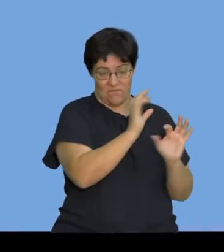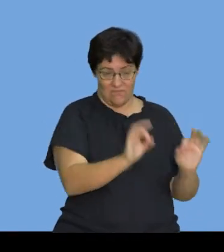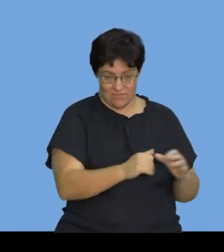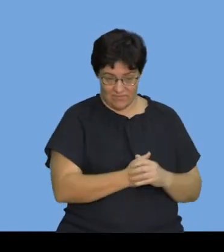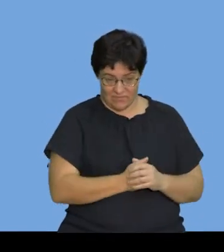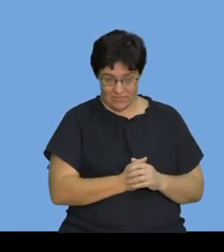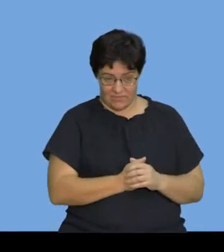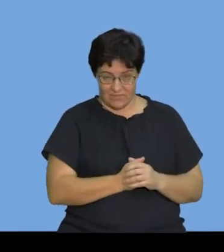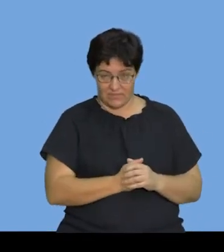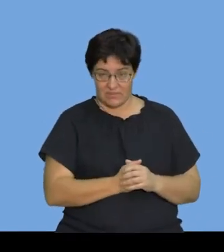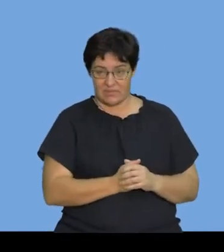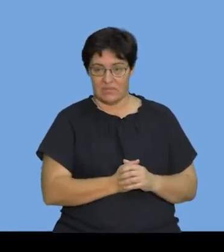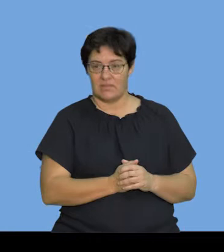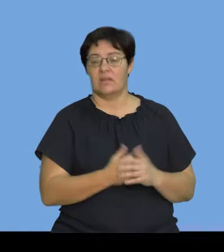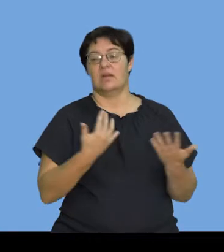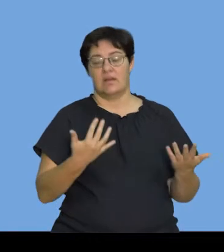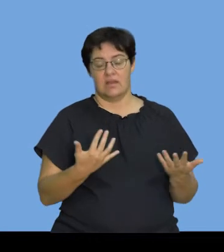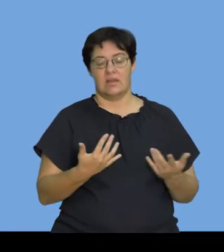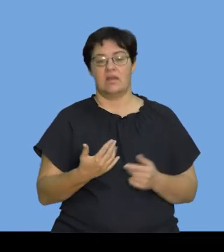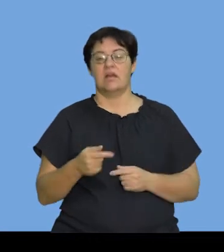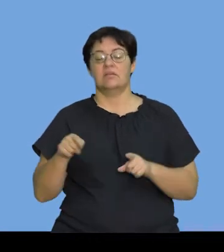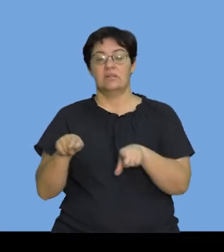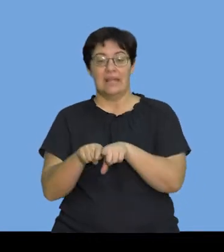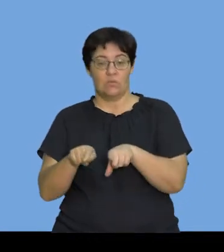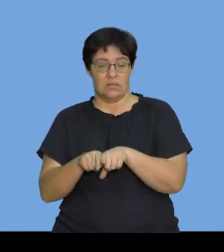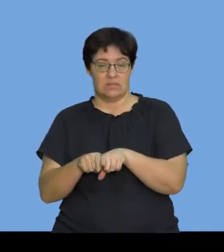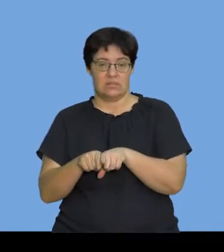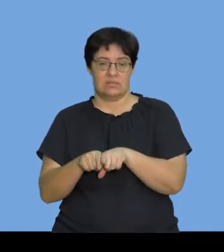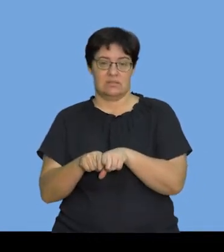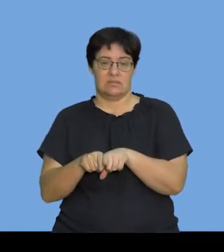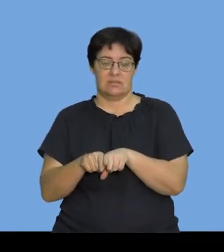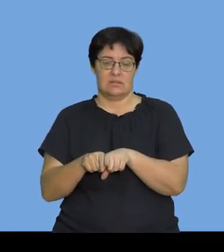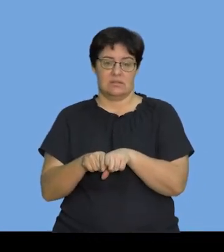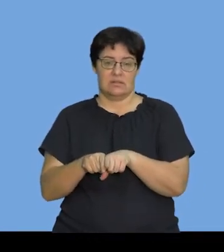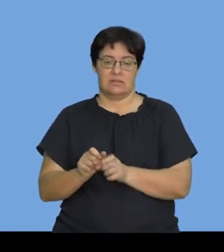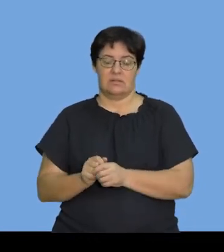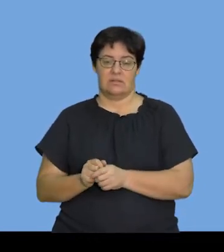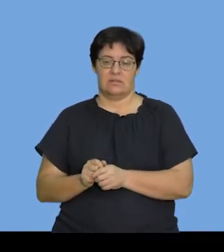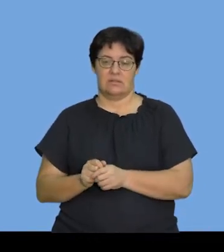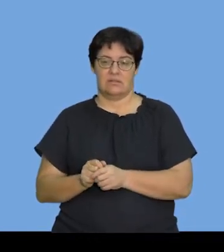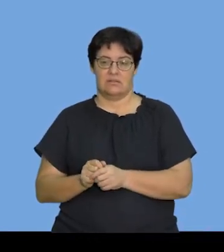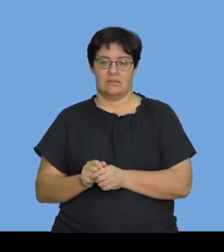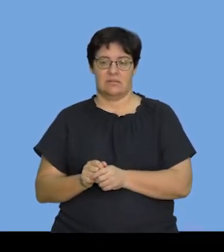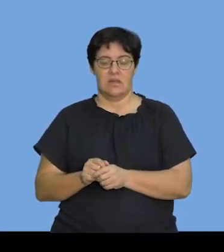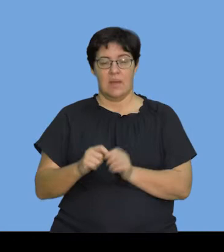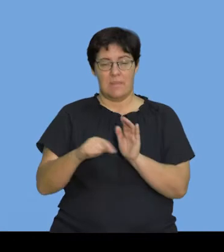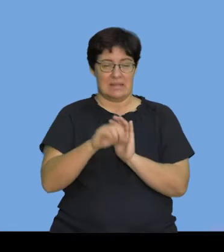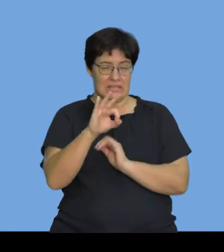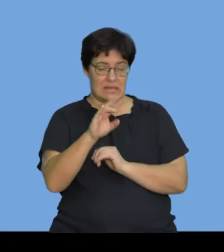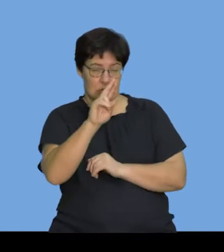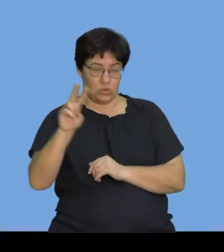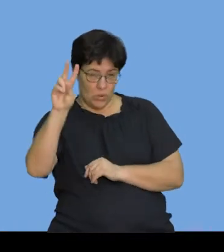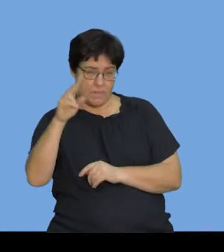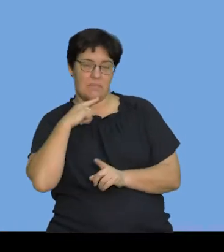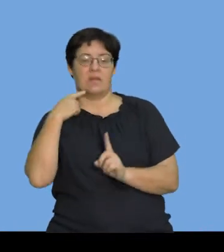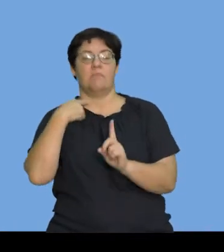that root, and then it will be equal to, then the negative 3 squared will give me a